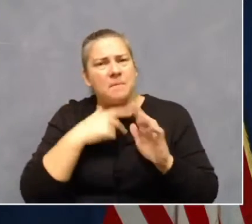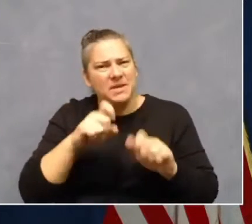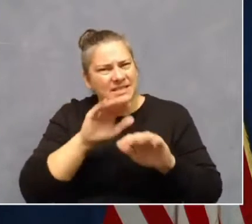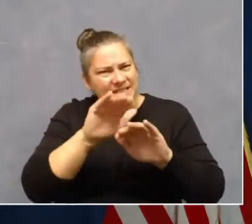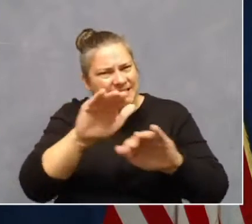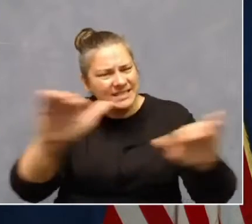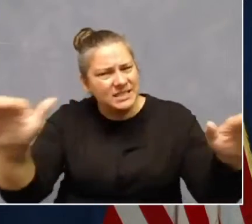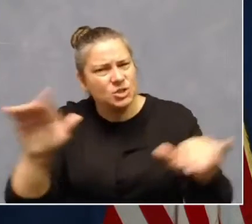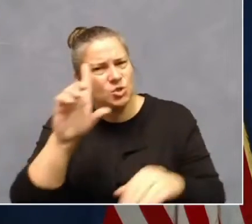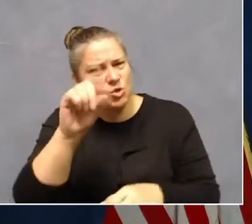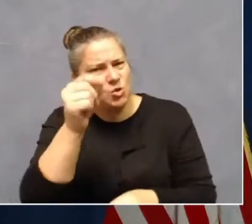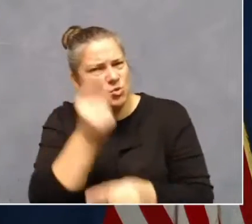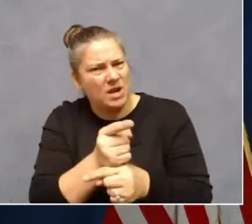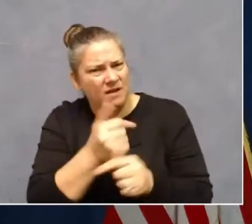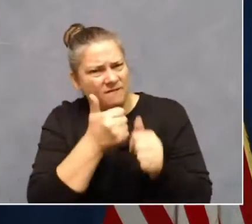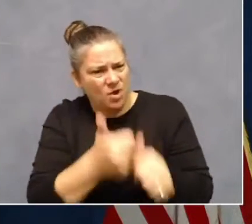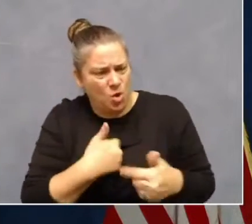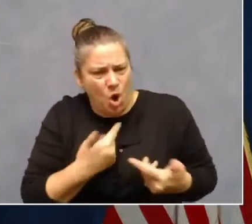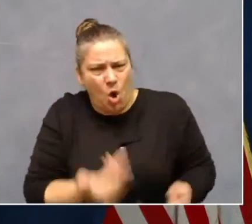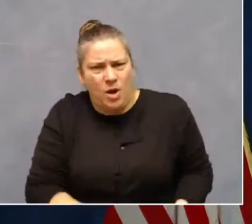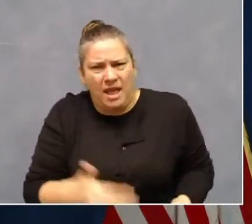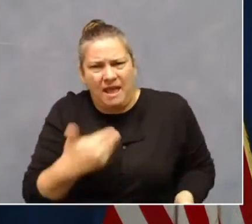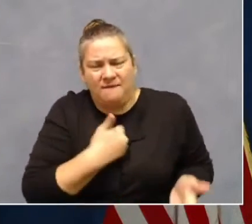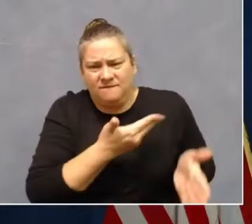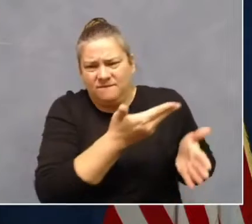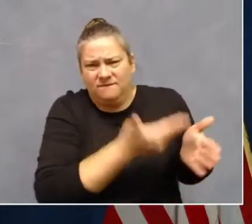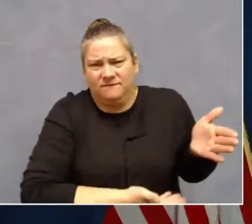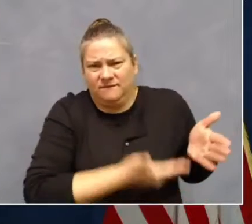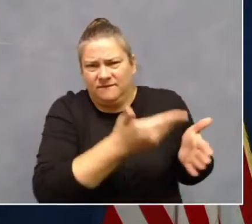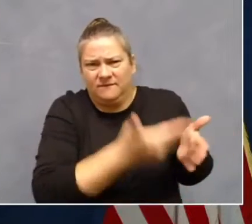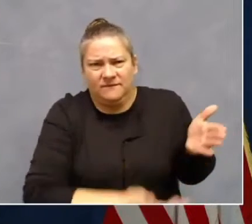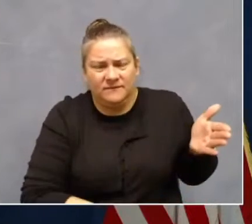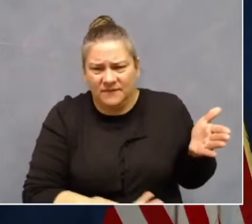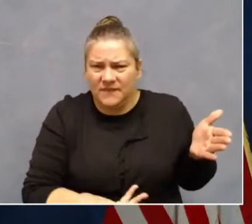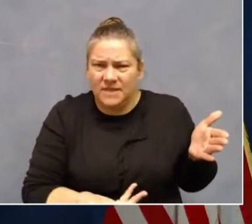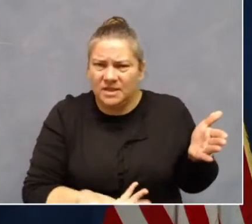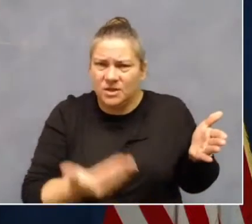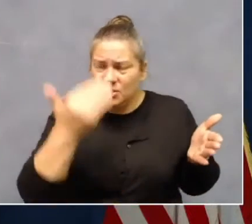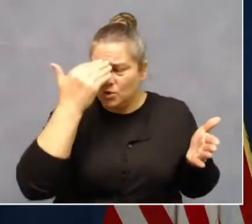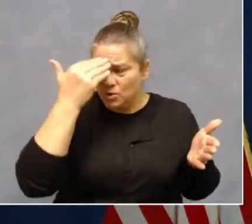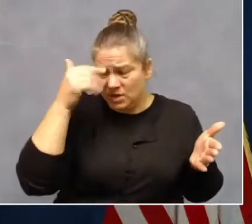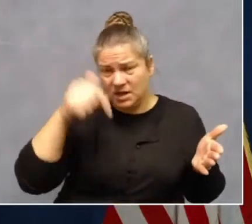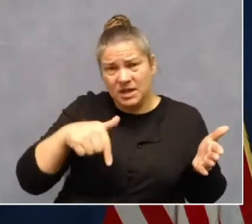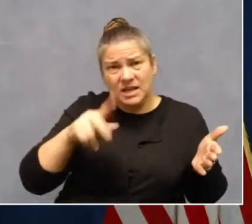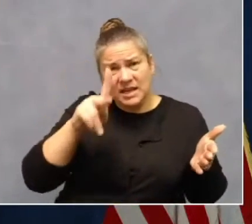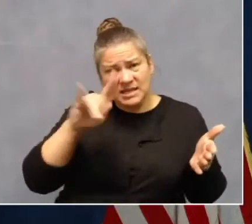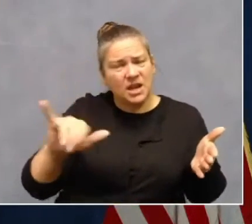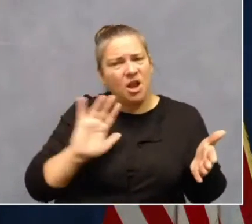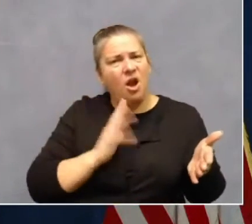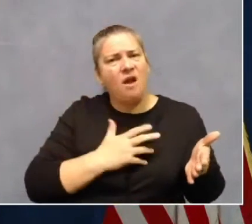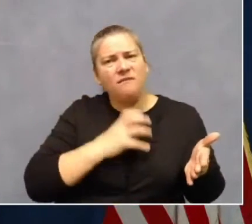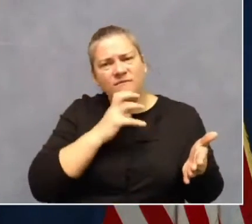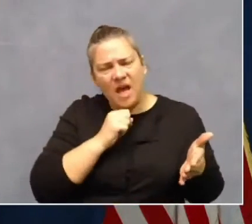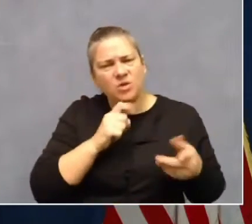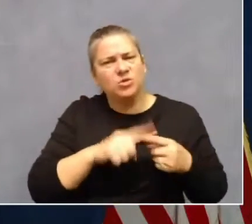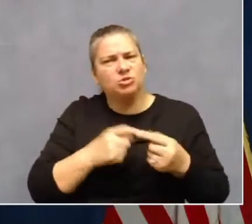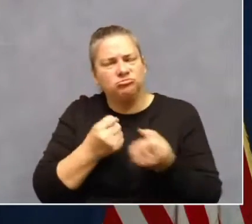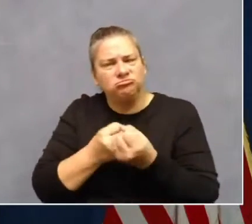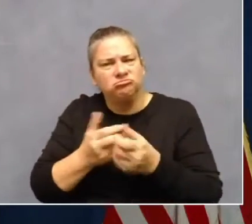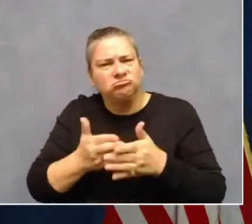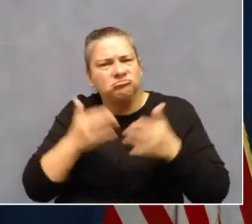personal responsibility is something we in Kentucky have always talked about as a value. And again, the effectiveness of what we